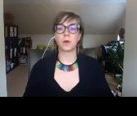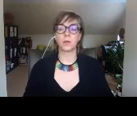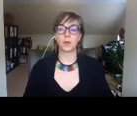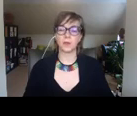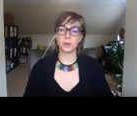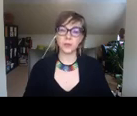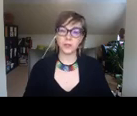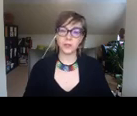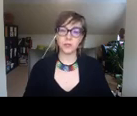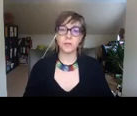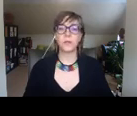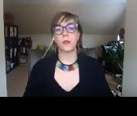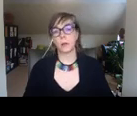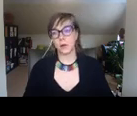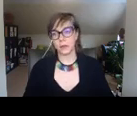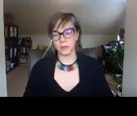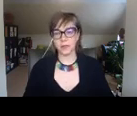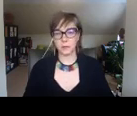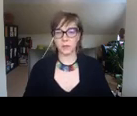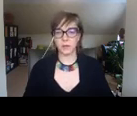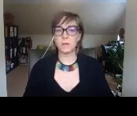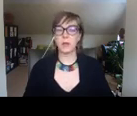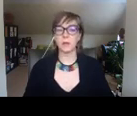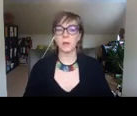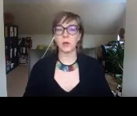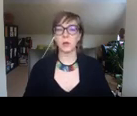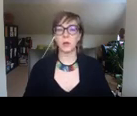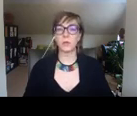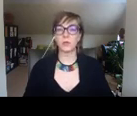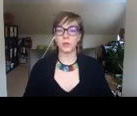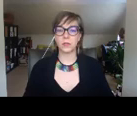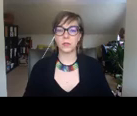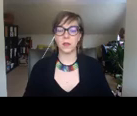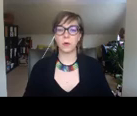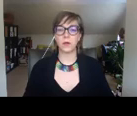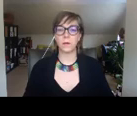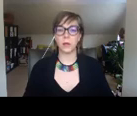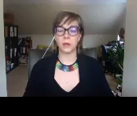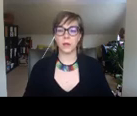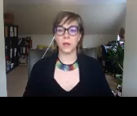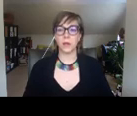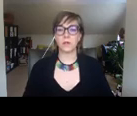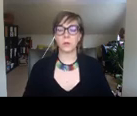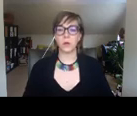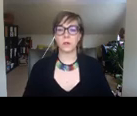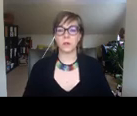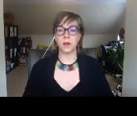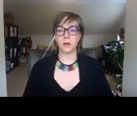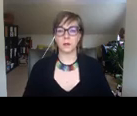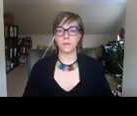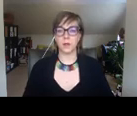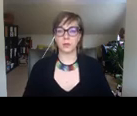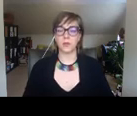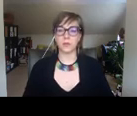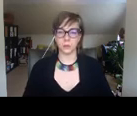American are employed in service industry compared to 16%. And we all know the choices that one can make if one is not in